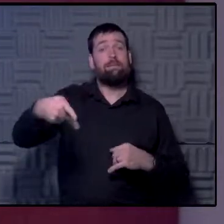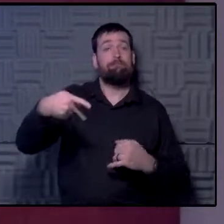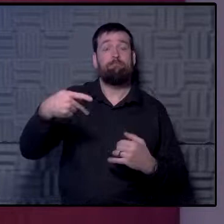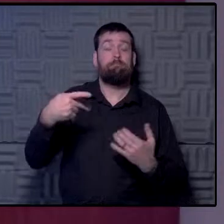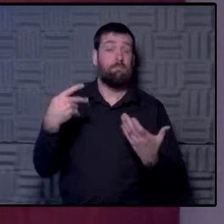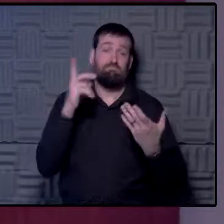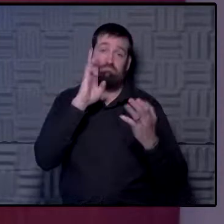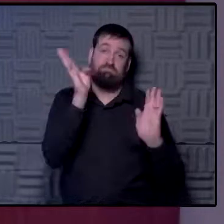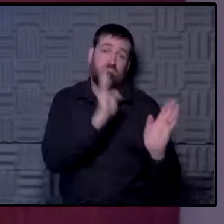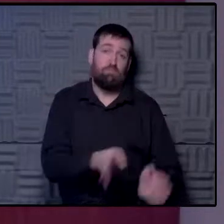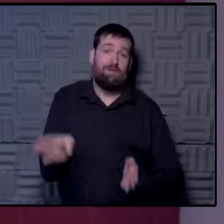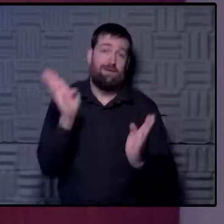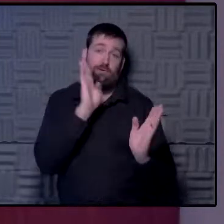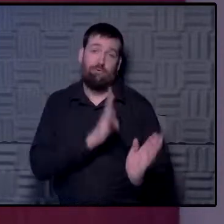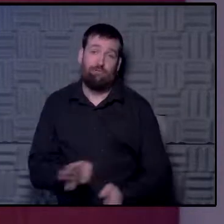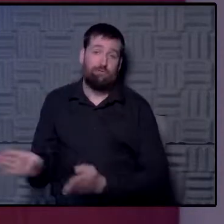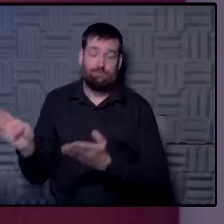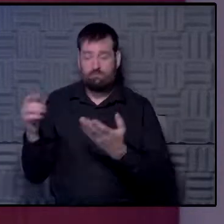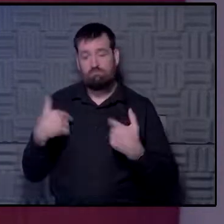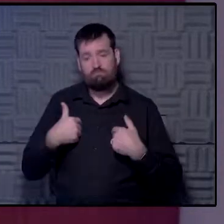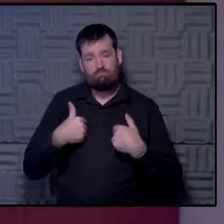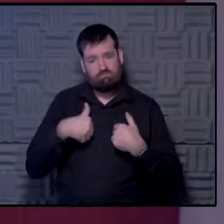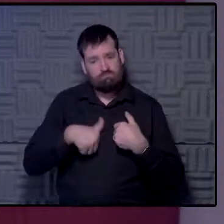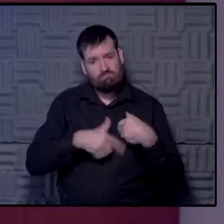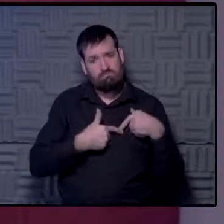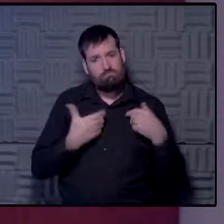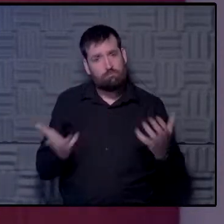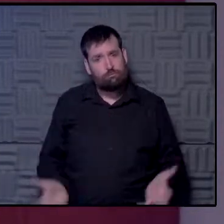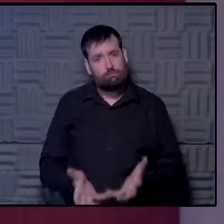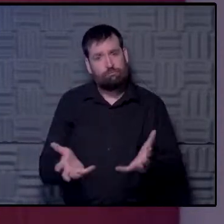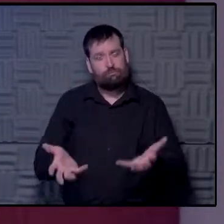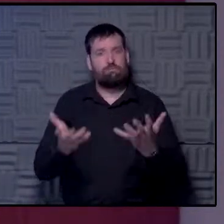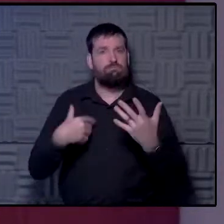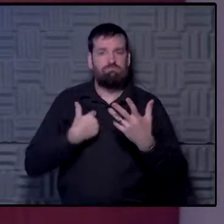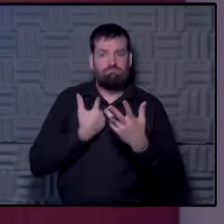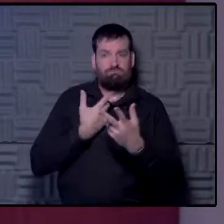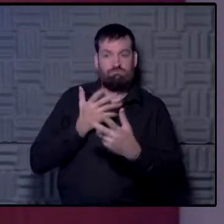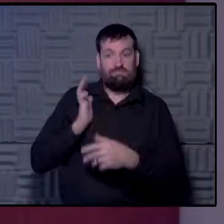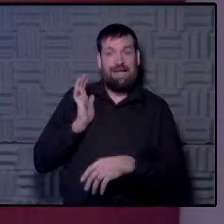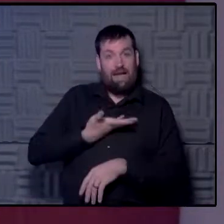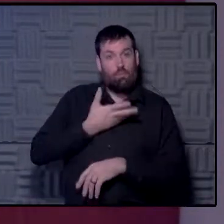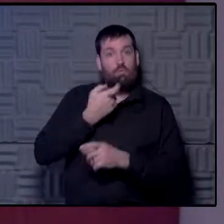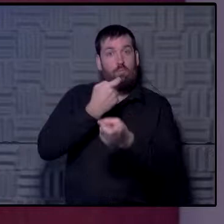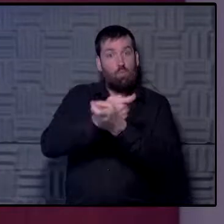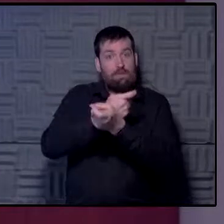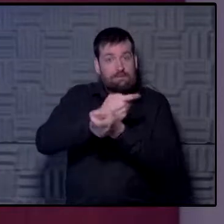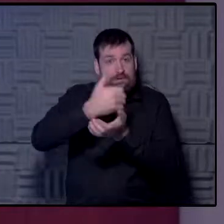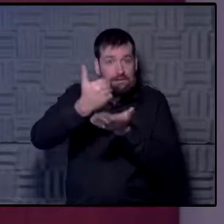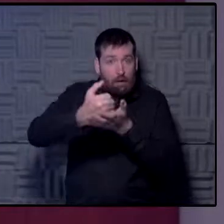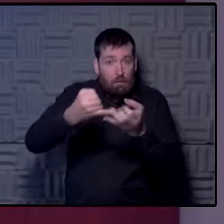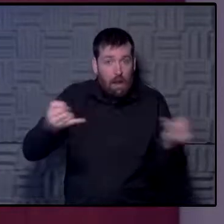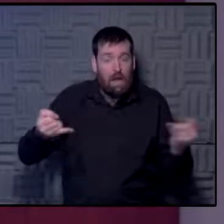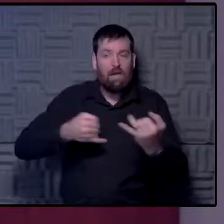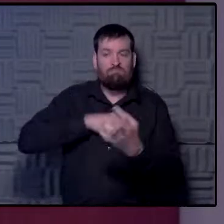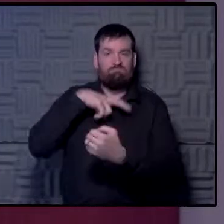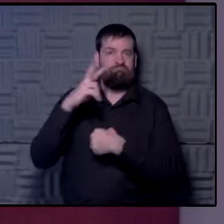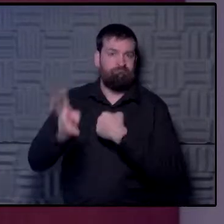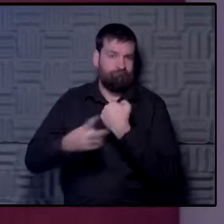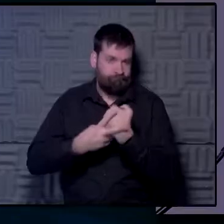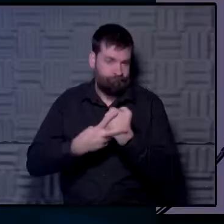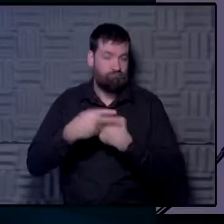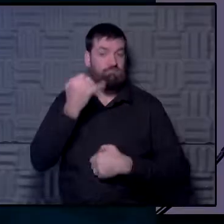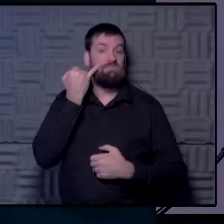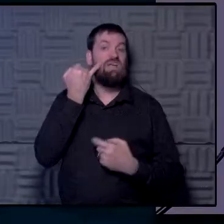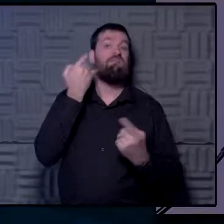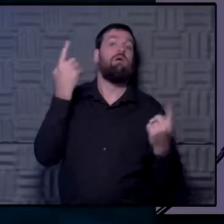to be prepared. So we encourage everyone to program our poison helpline number into their cell phones so they have it just